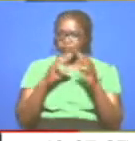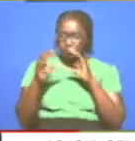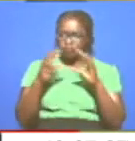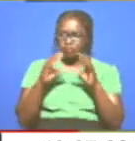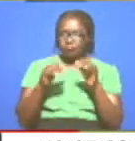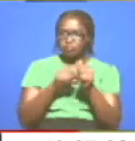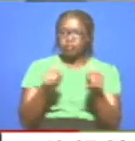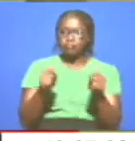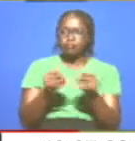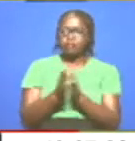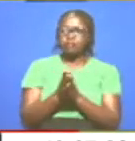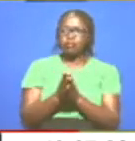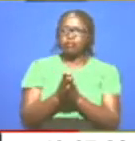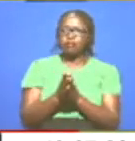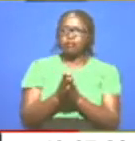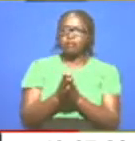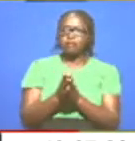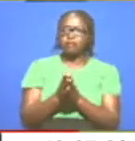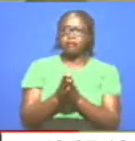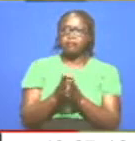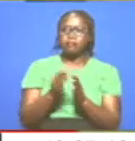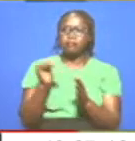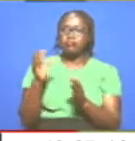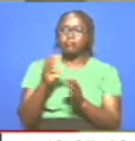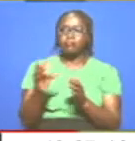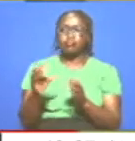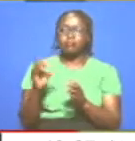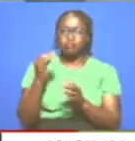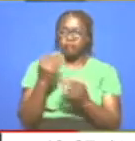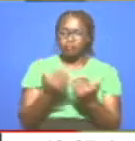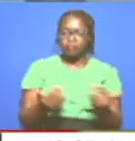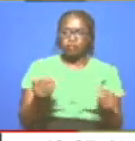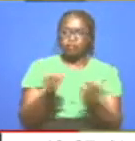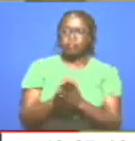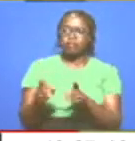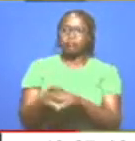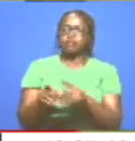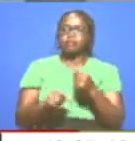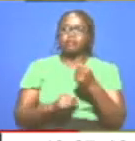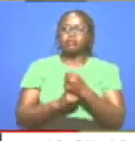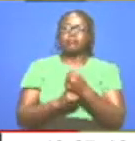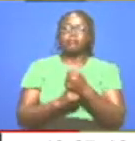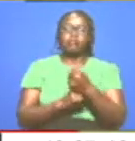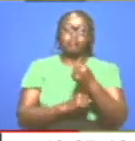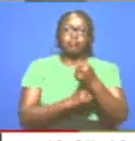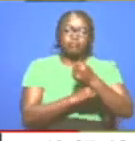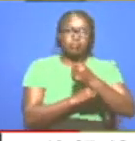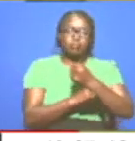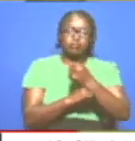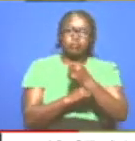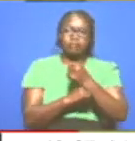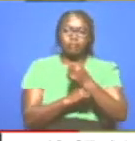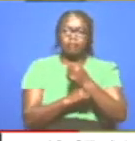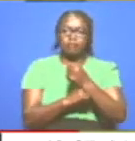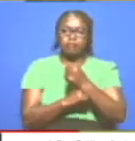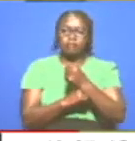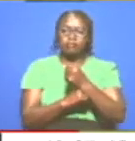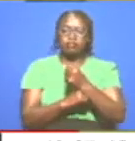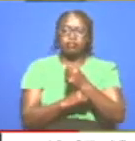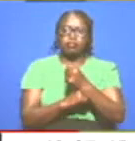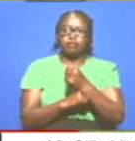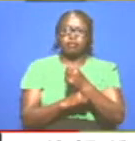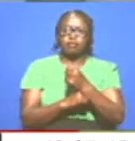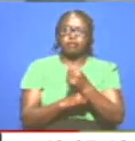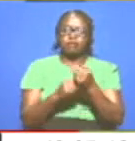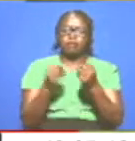regarding the ICC things, matters, and even sponsorships. When we talk about sponsorships, we got so